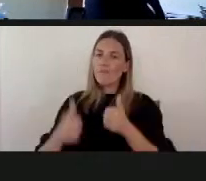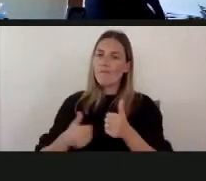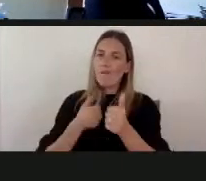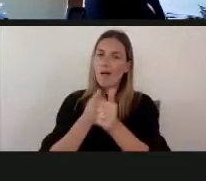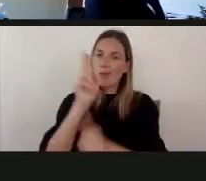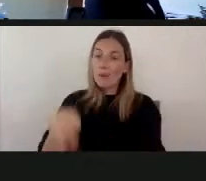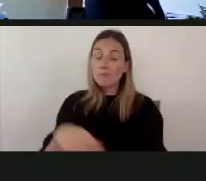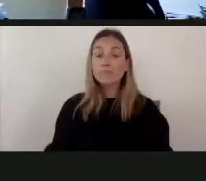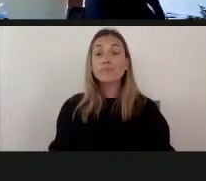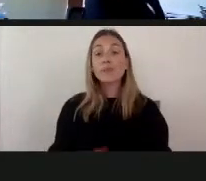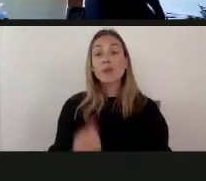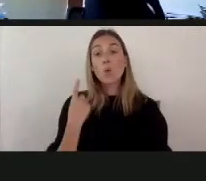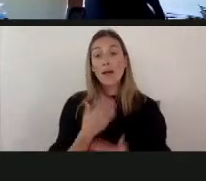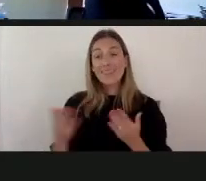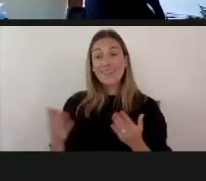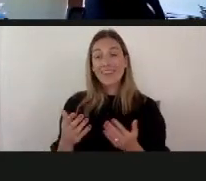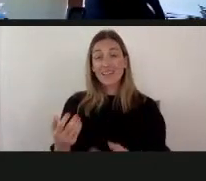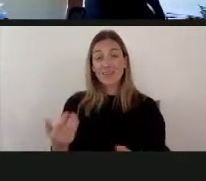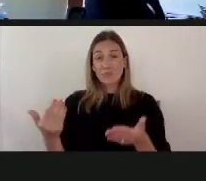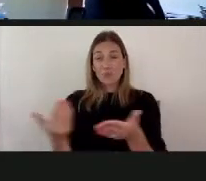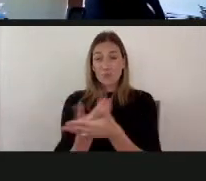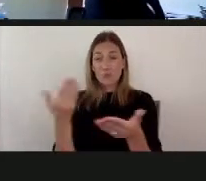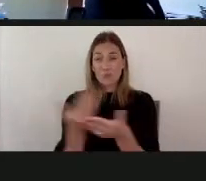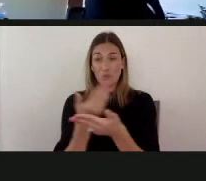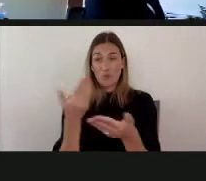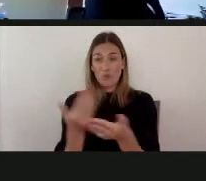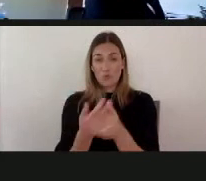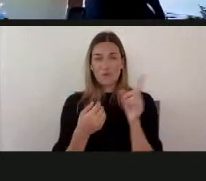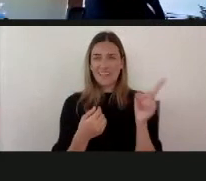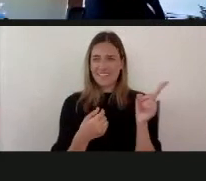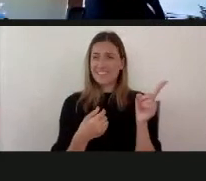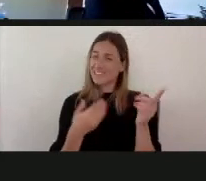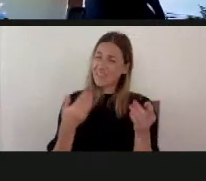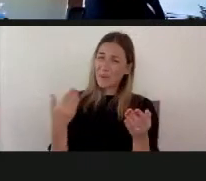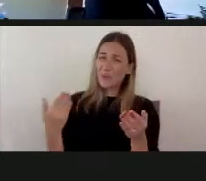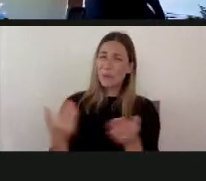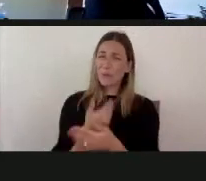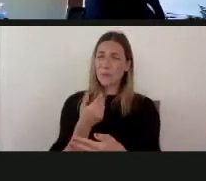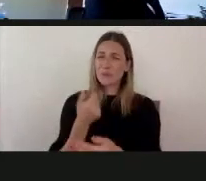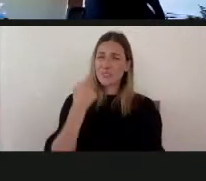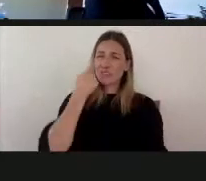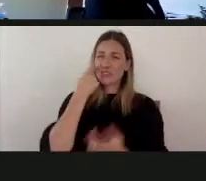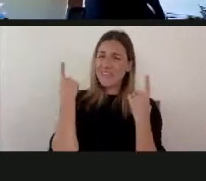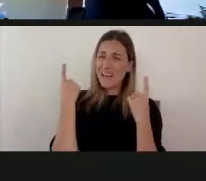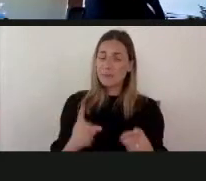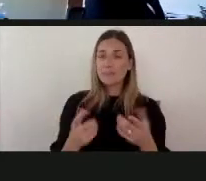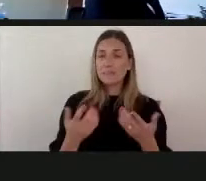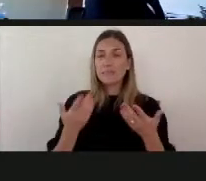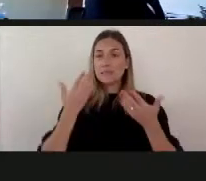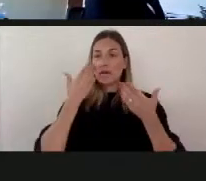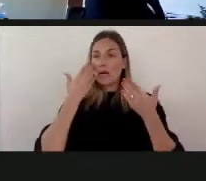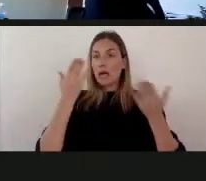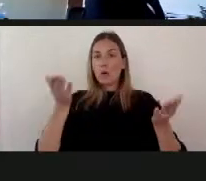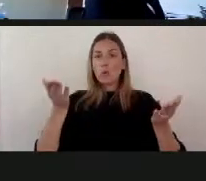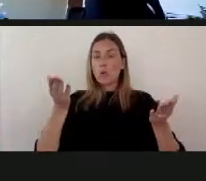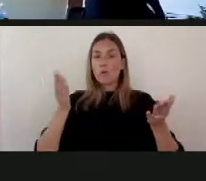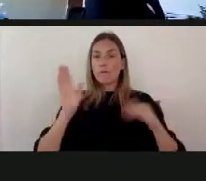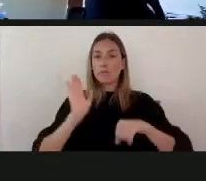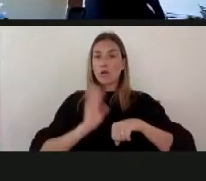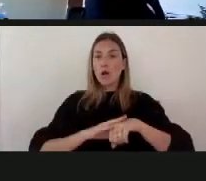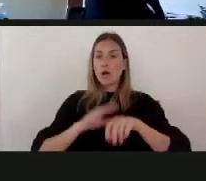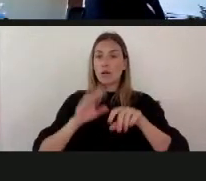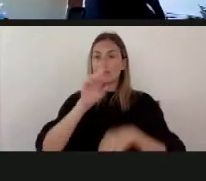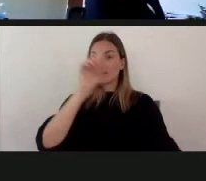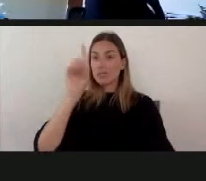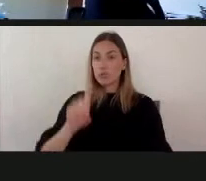thing that's updated from this guidance, and this is really new, and so I am not sure that it's on the Detroit Health